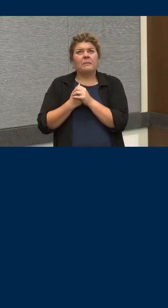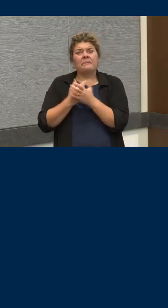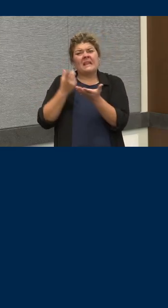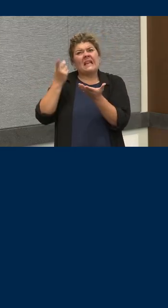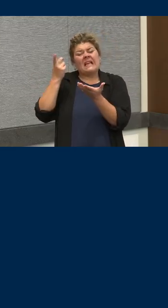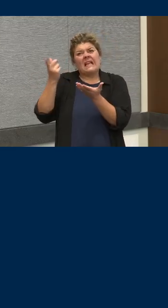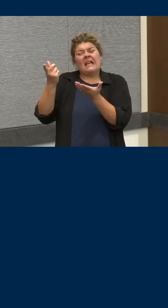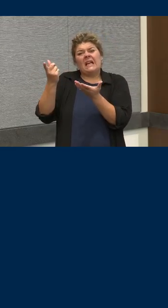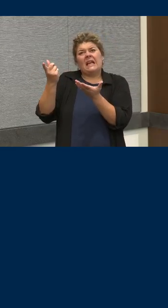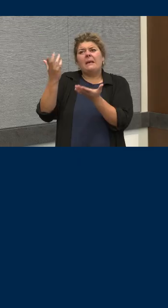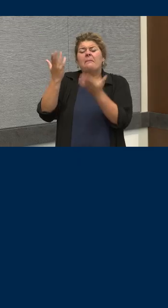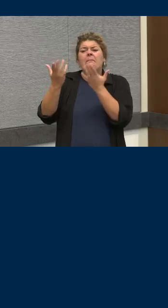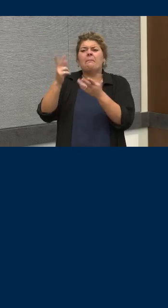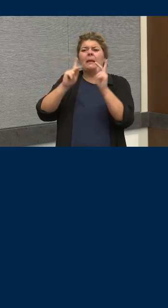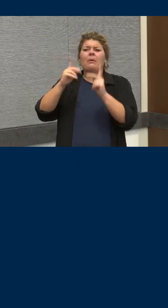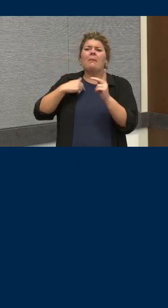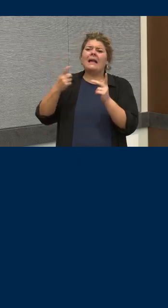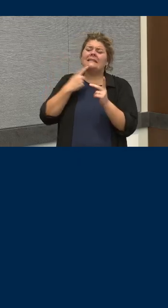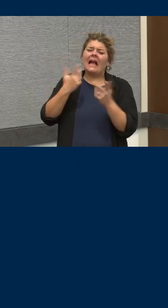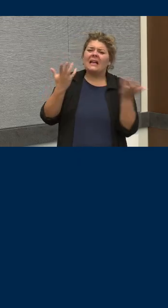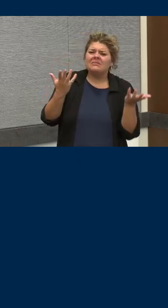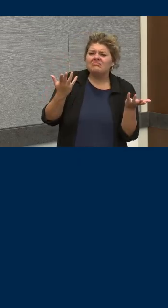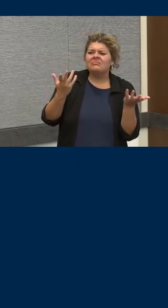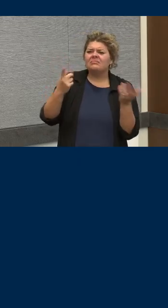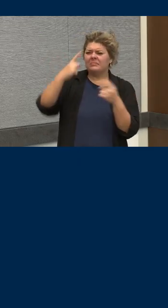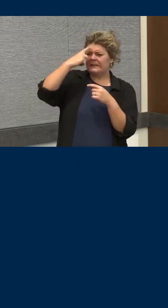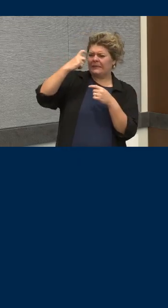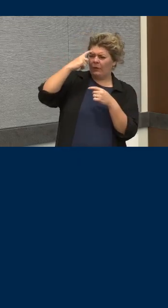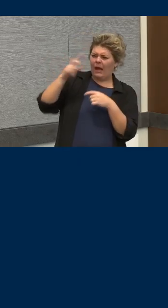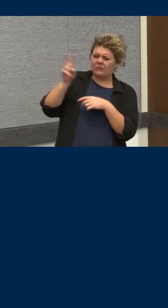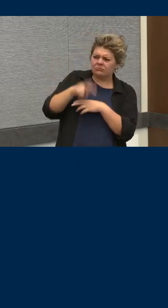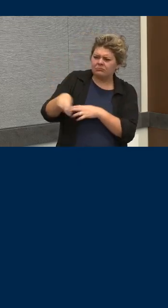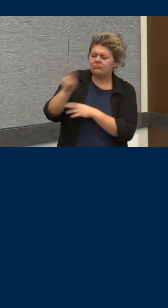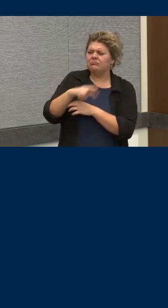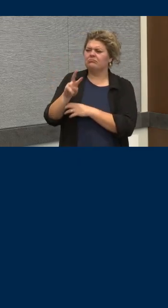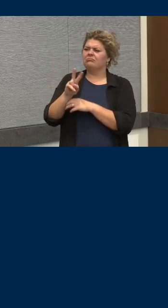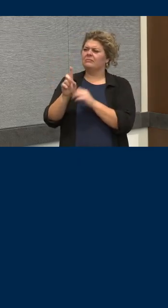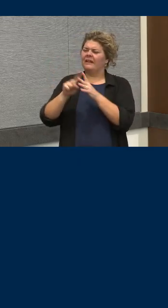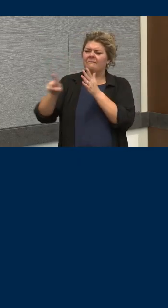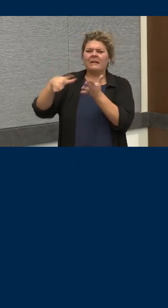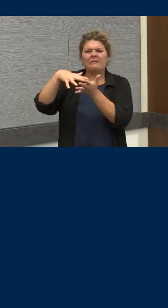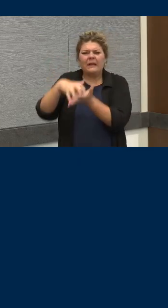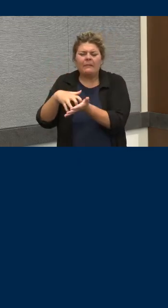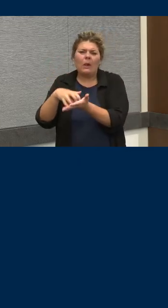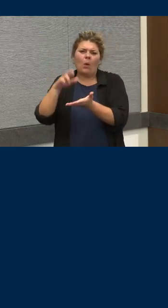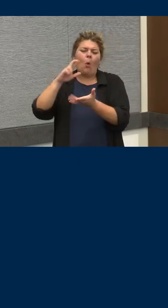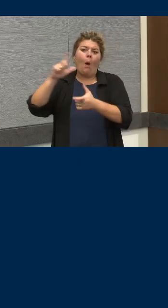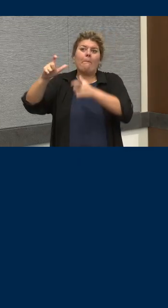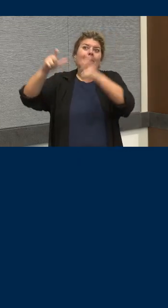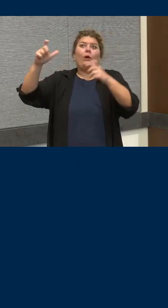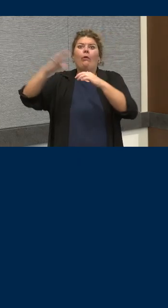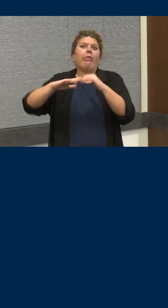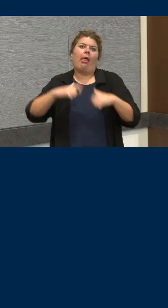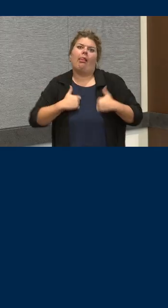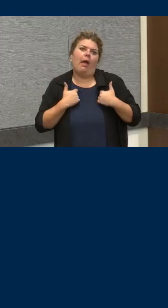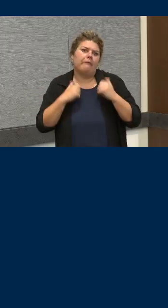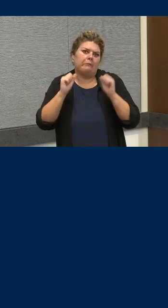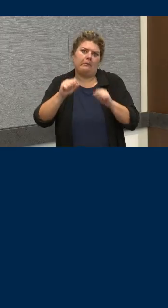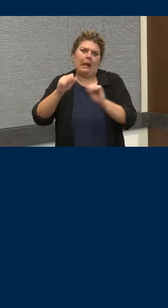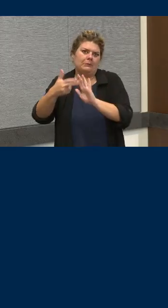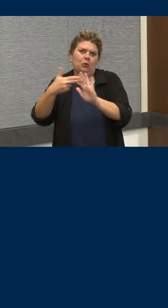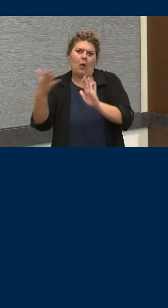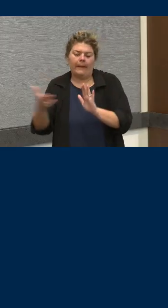he may be perceived as quaint, mysterious, resplendent, feeble, or bigger than life. From Alexis